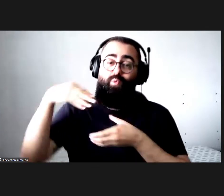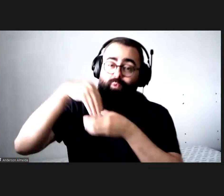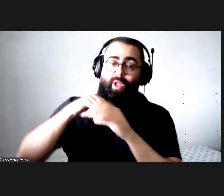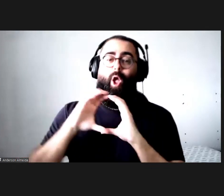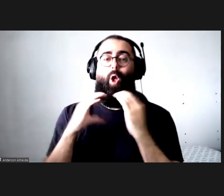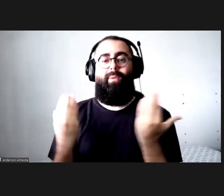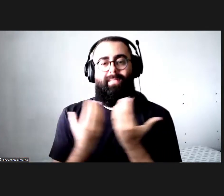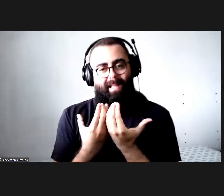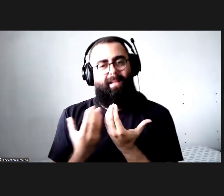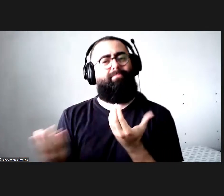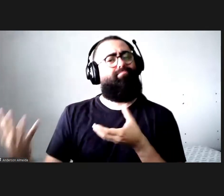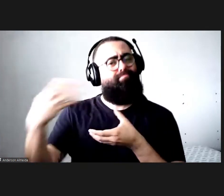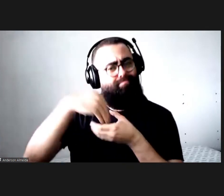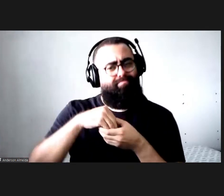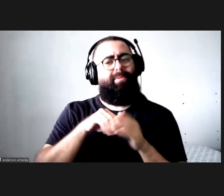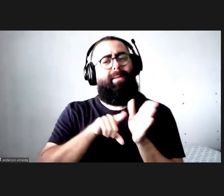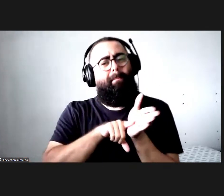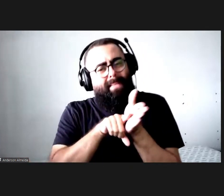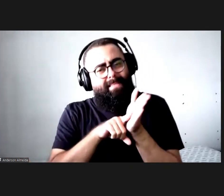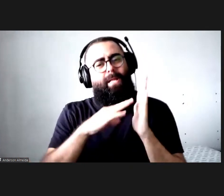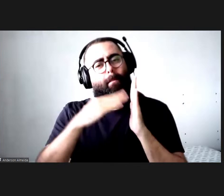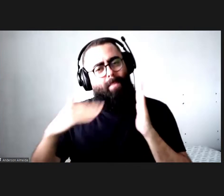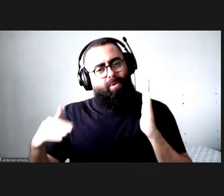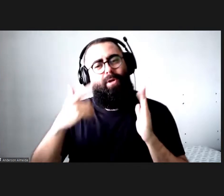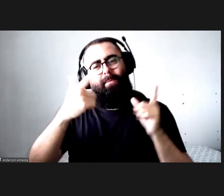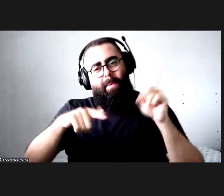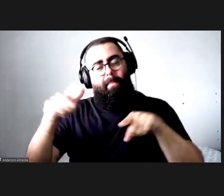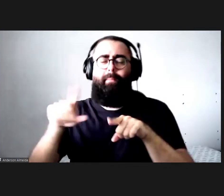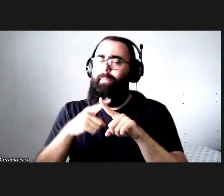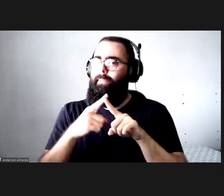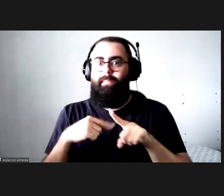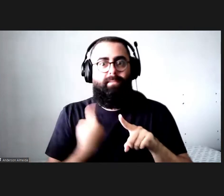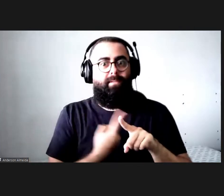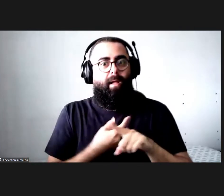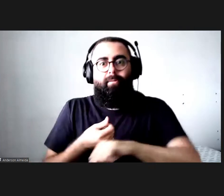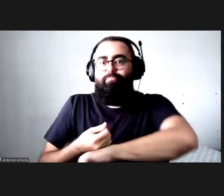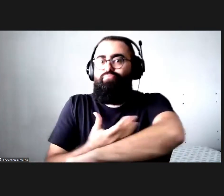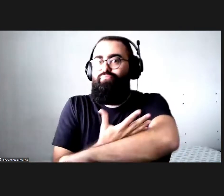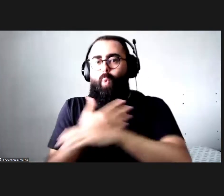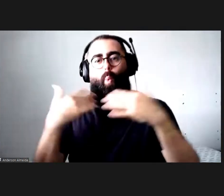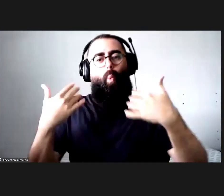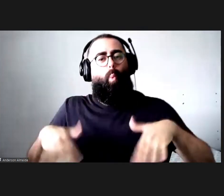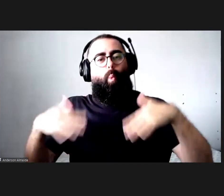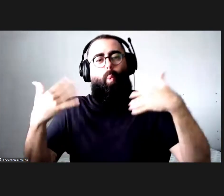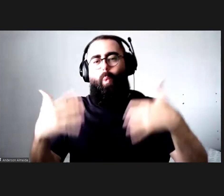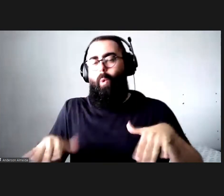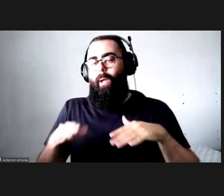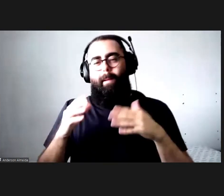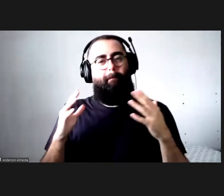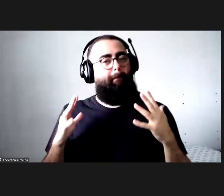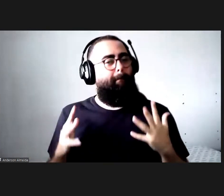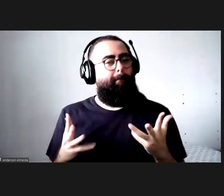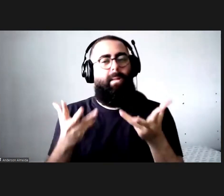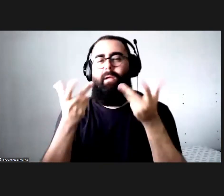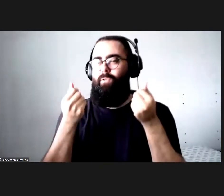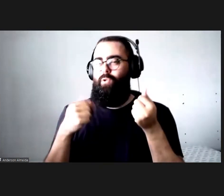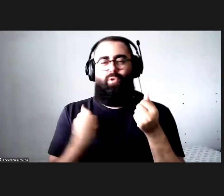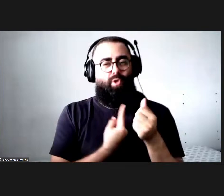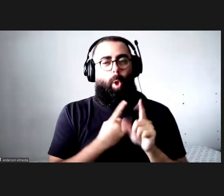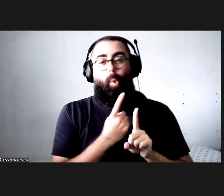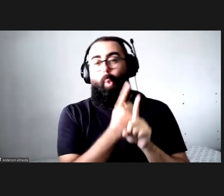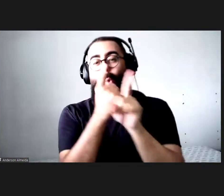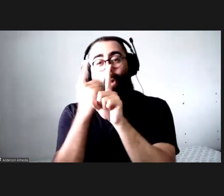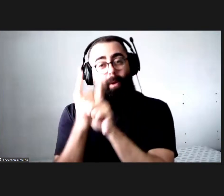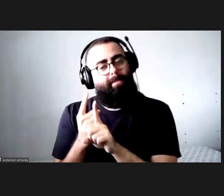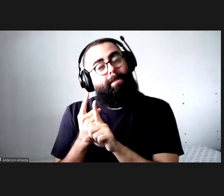join this field of research that is so fascinating in its complexity and with so many discoveries still waiting